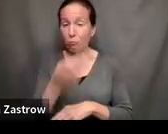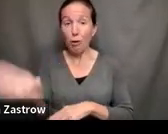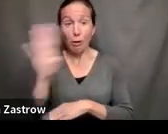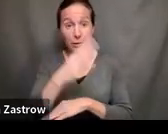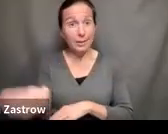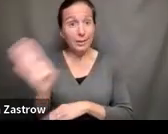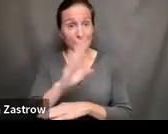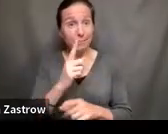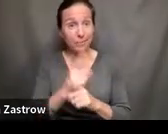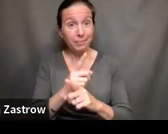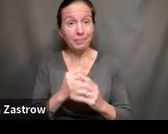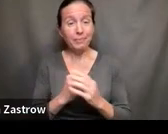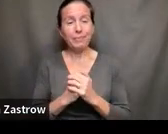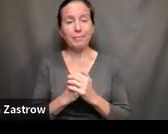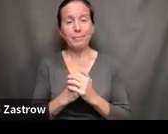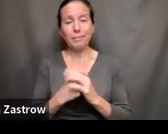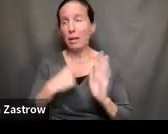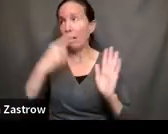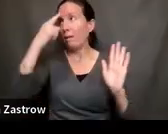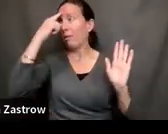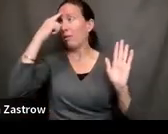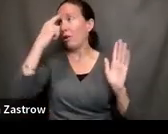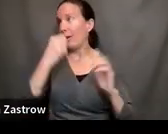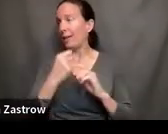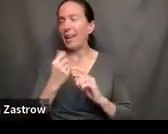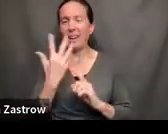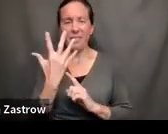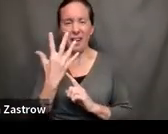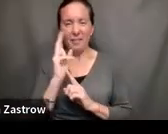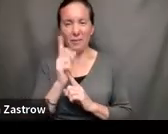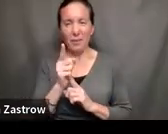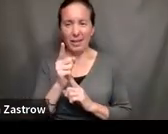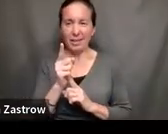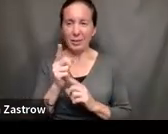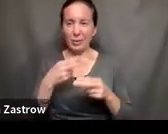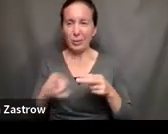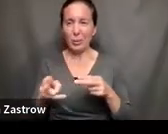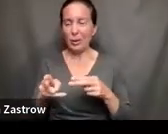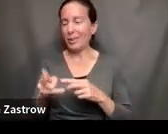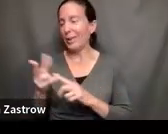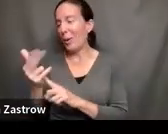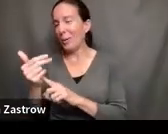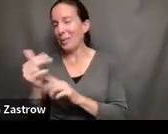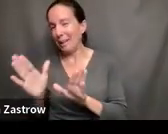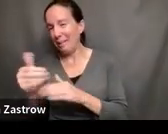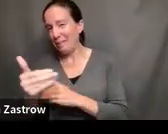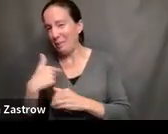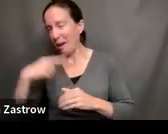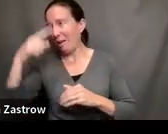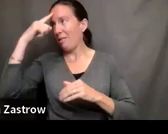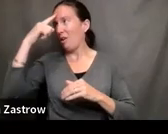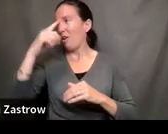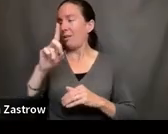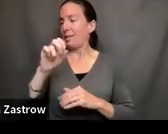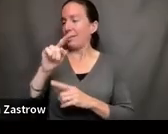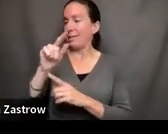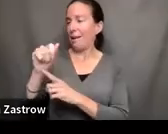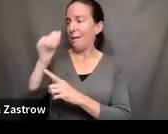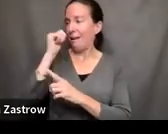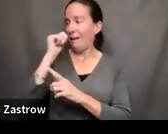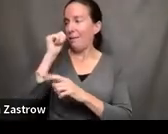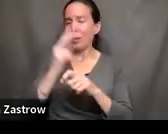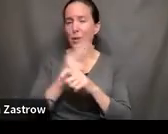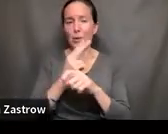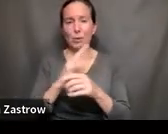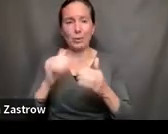just some things I thought of in like 5 minutes in a hotel room of data that we use in our day-to-day life,